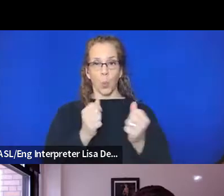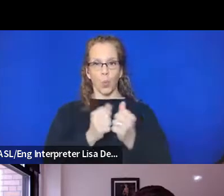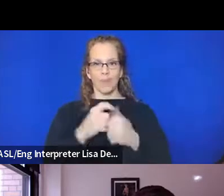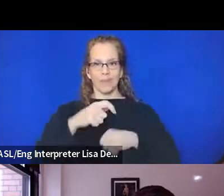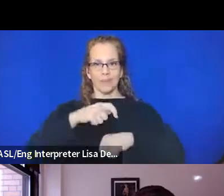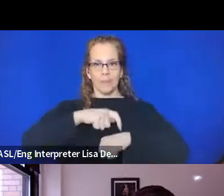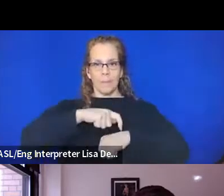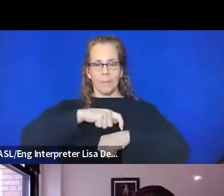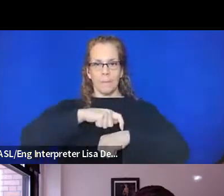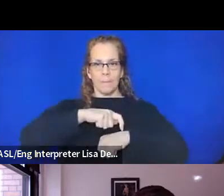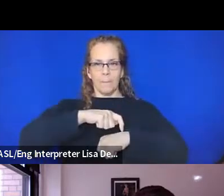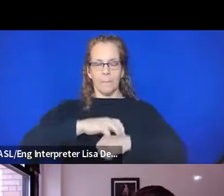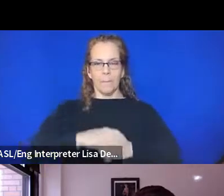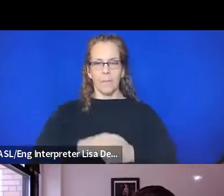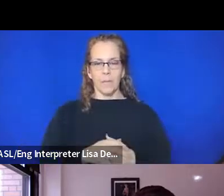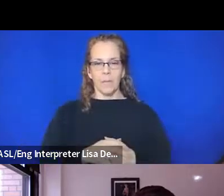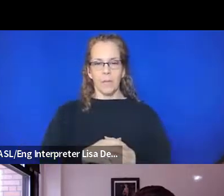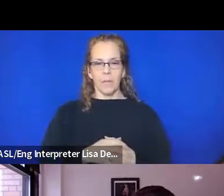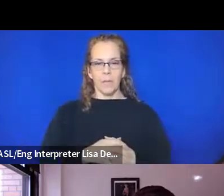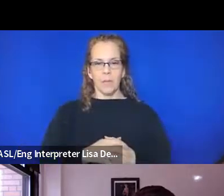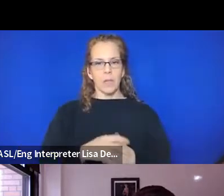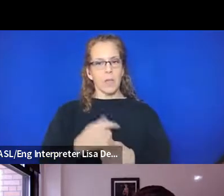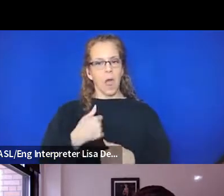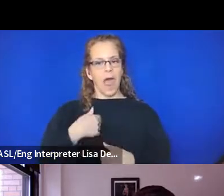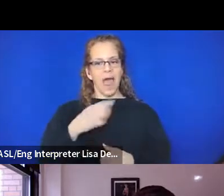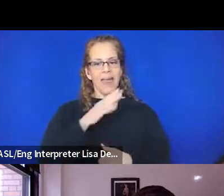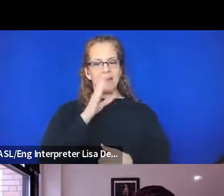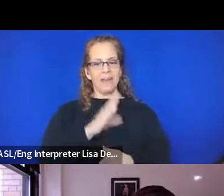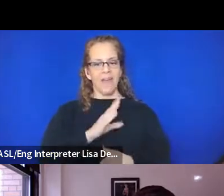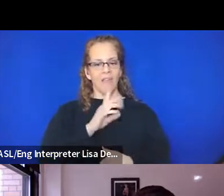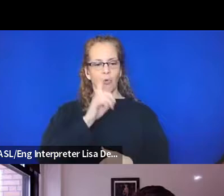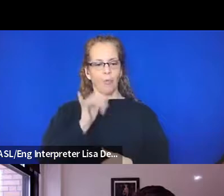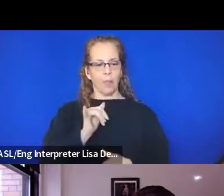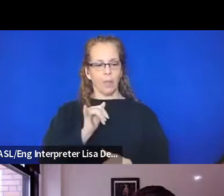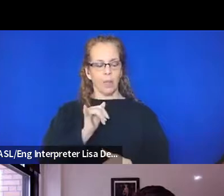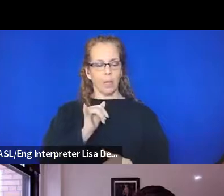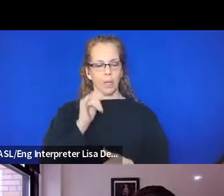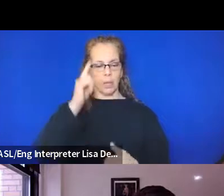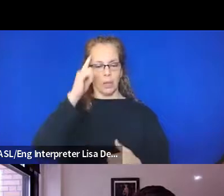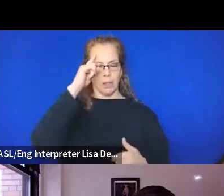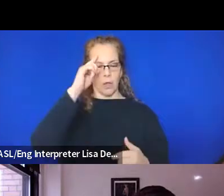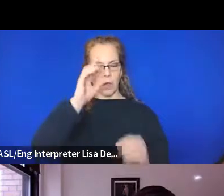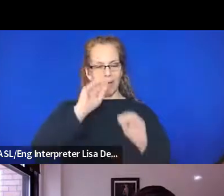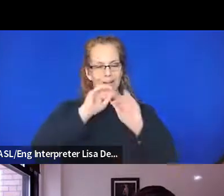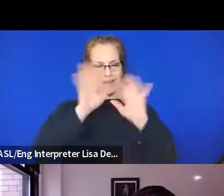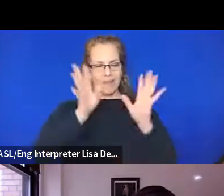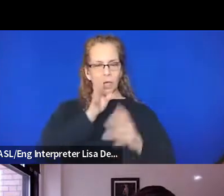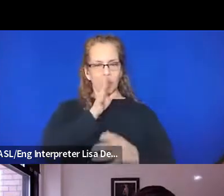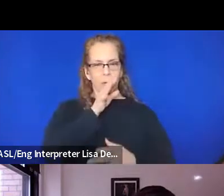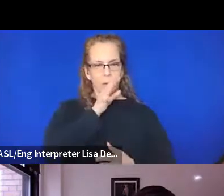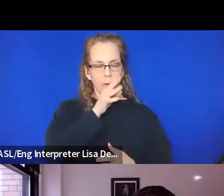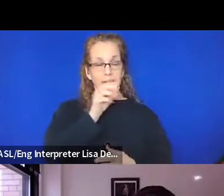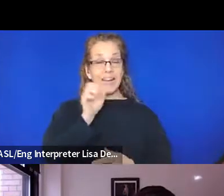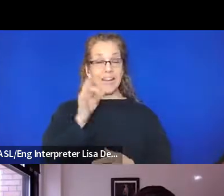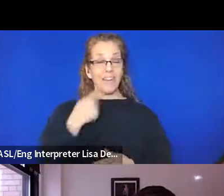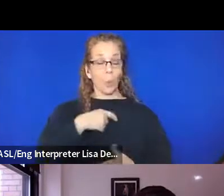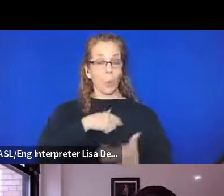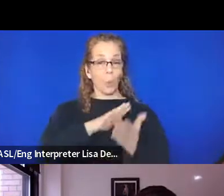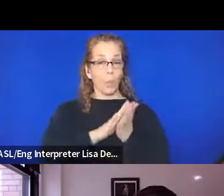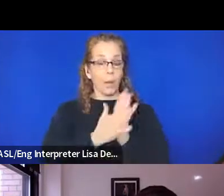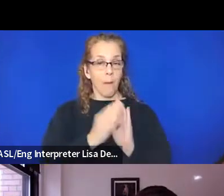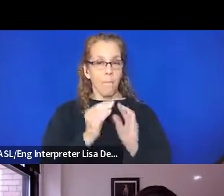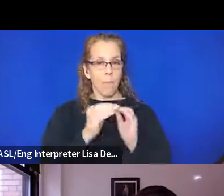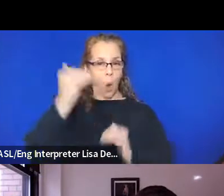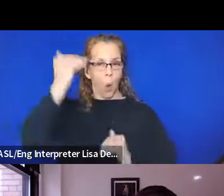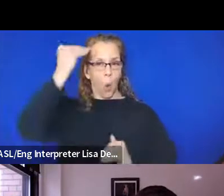And I think I've just never really articulated this for myself, but of course, if we are more aware of that, of how we are spending